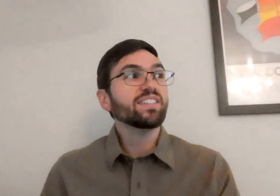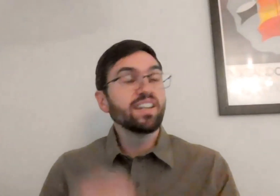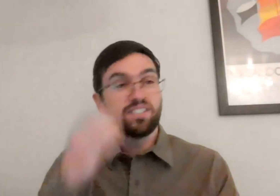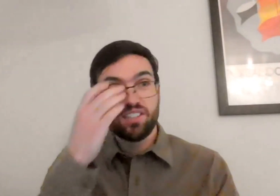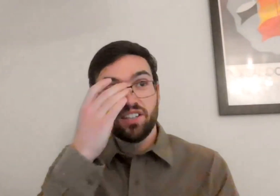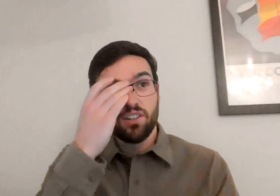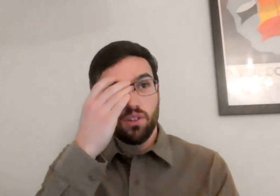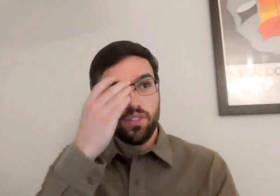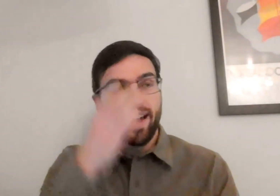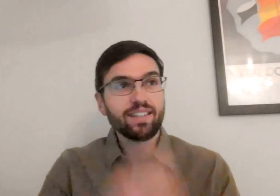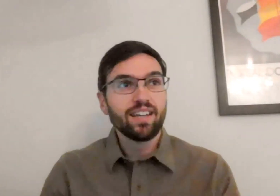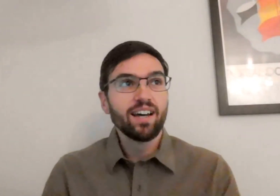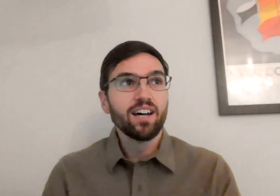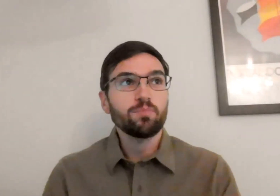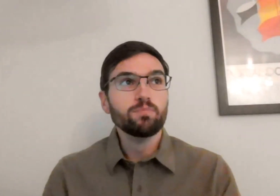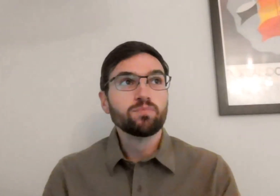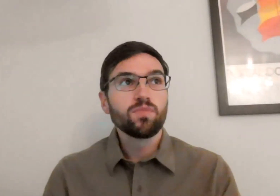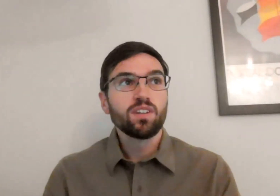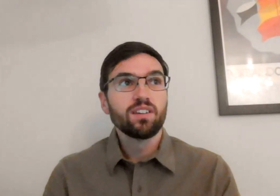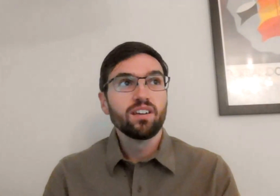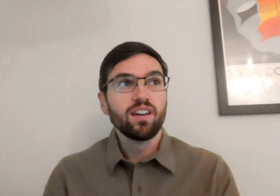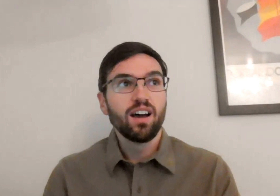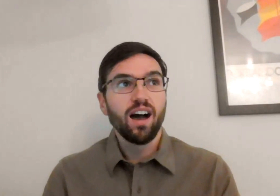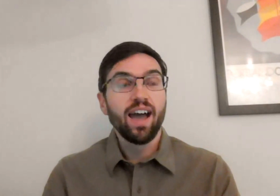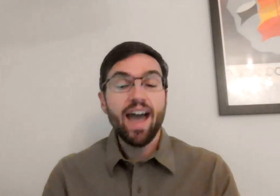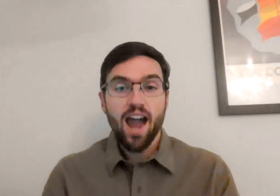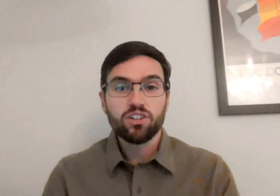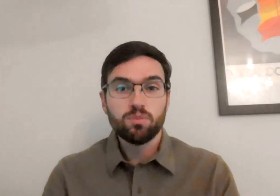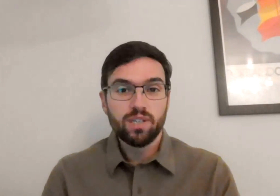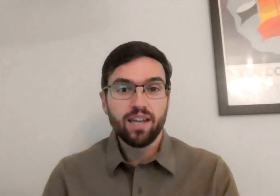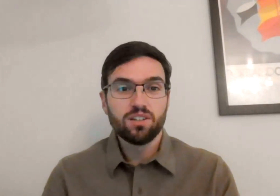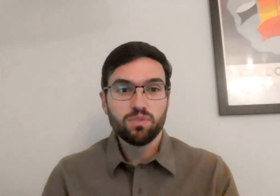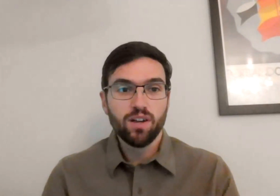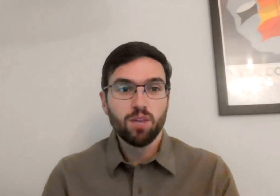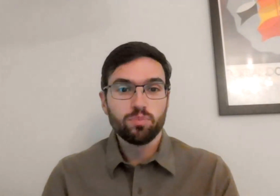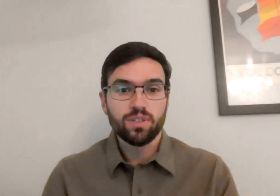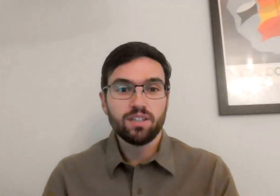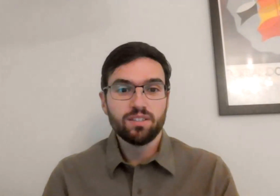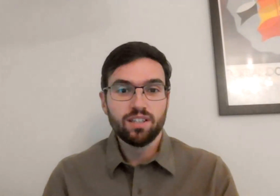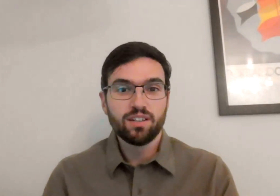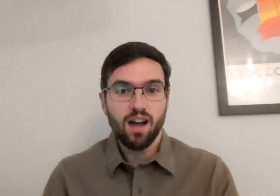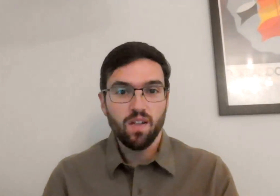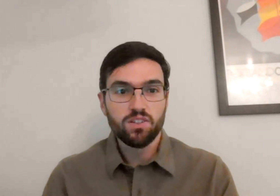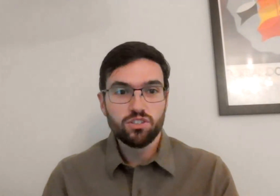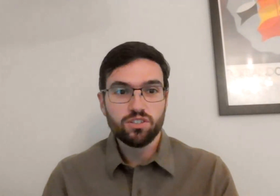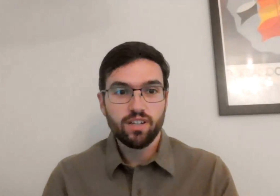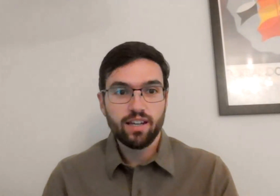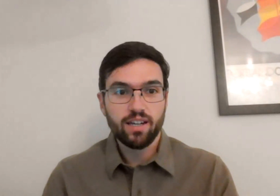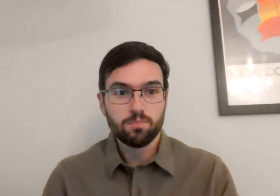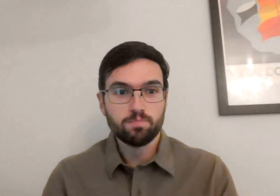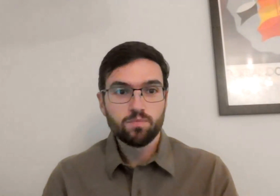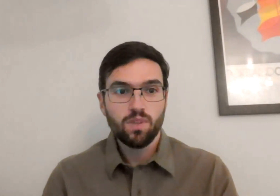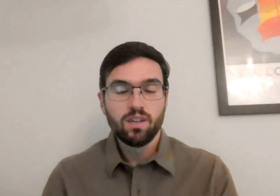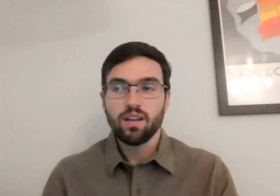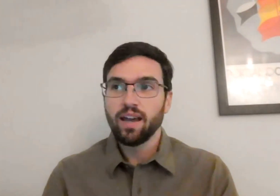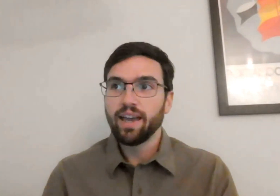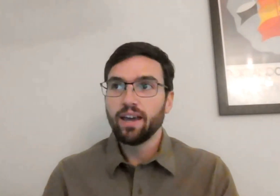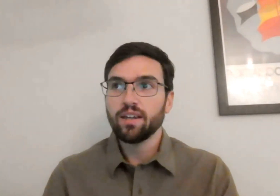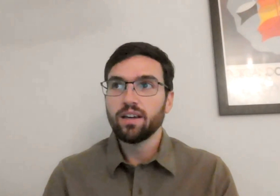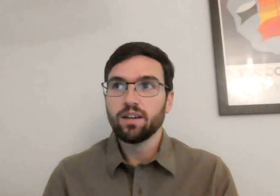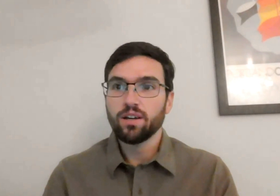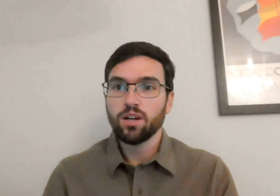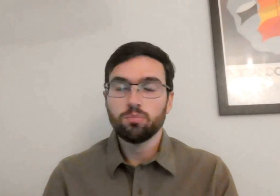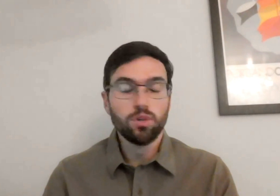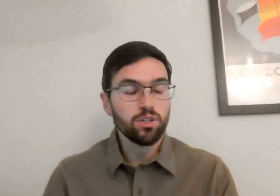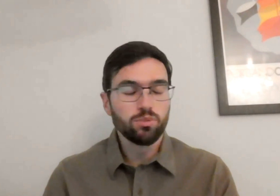That is a skill that I actually began to develop in college. I